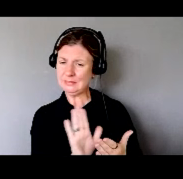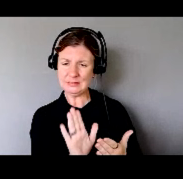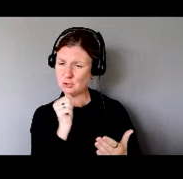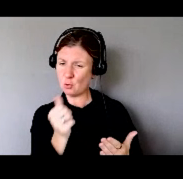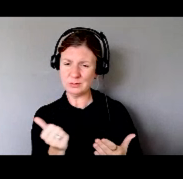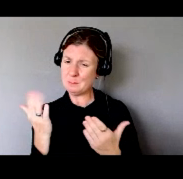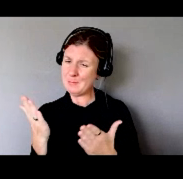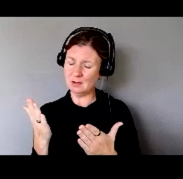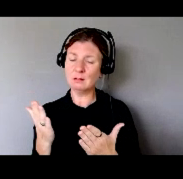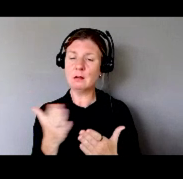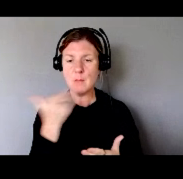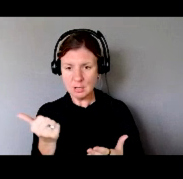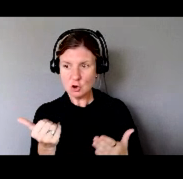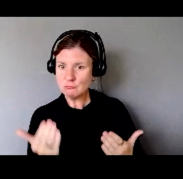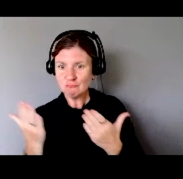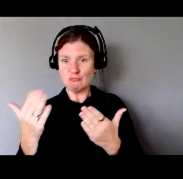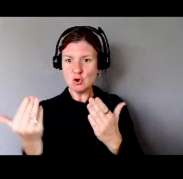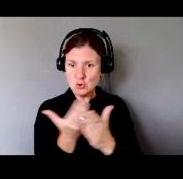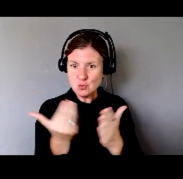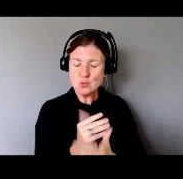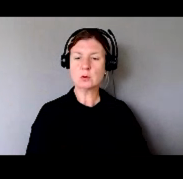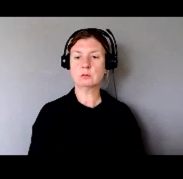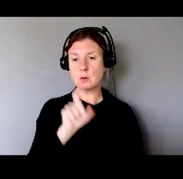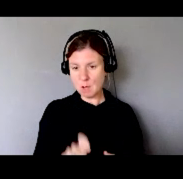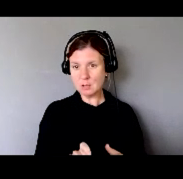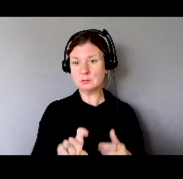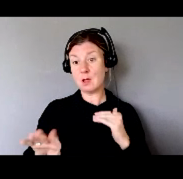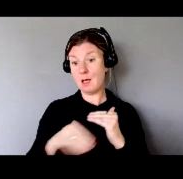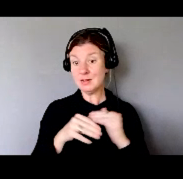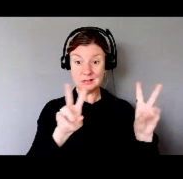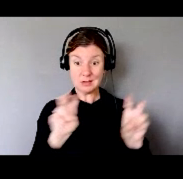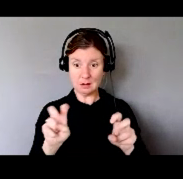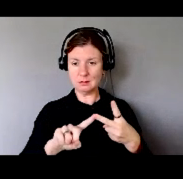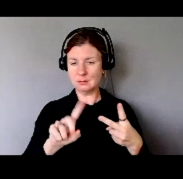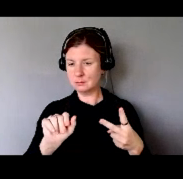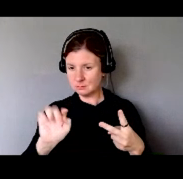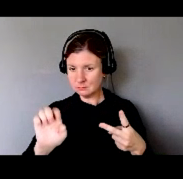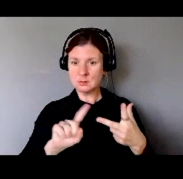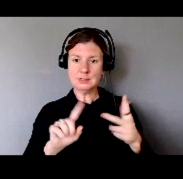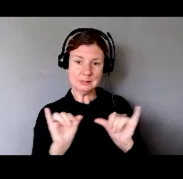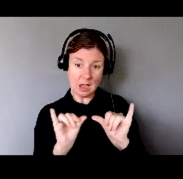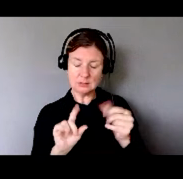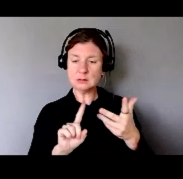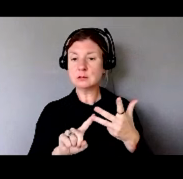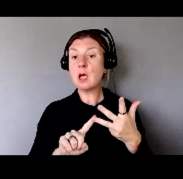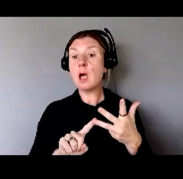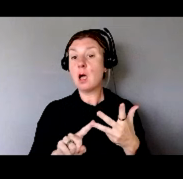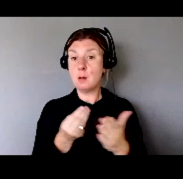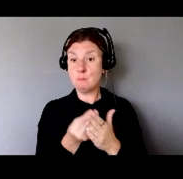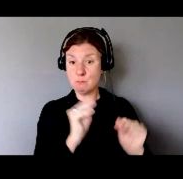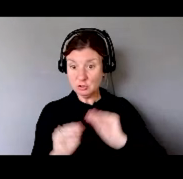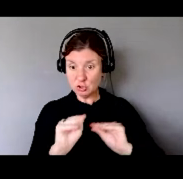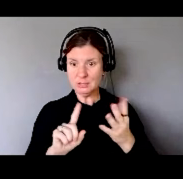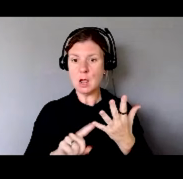Include for each image the title, date, size, budget, materials, and a